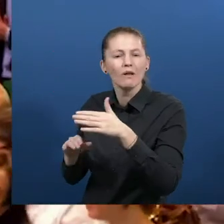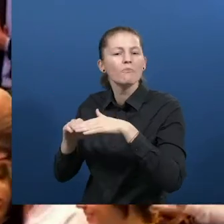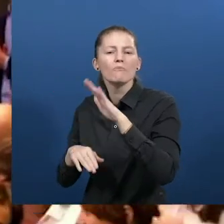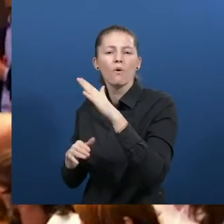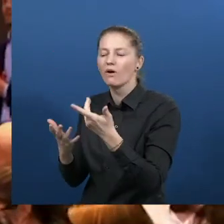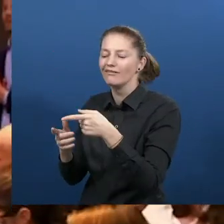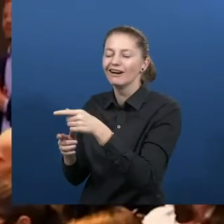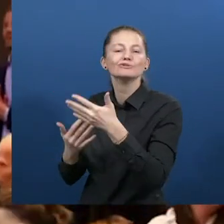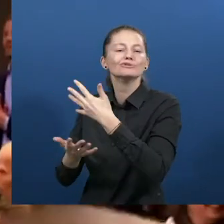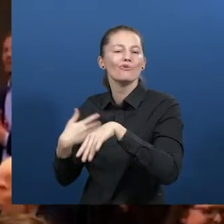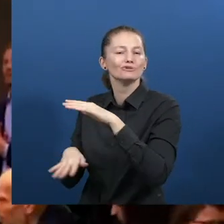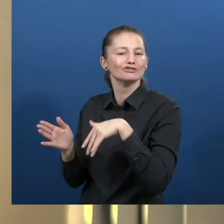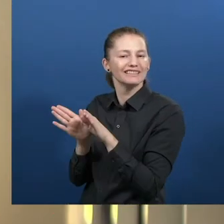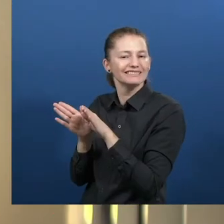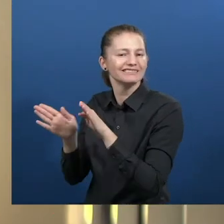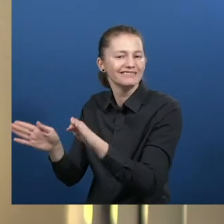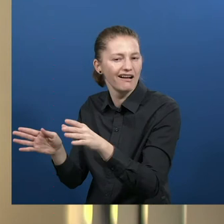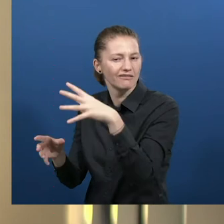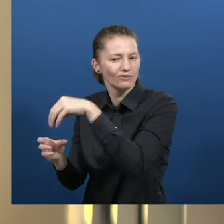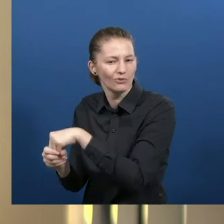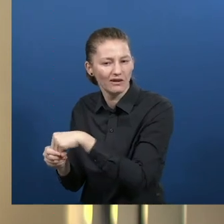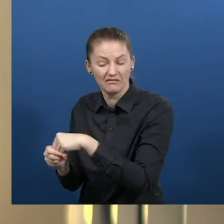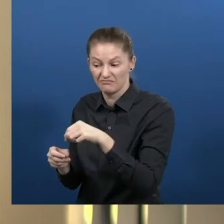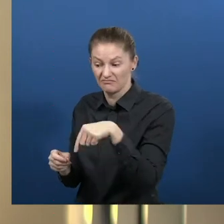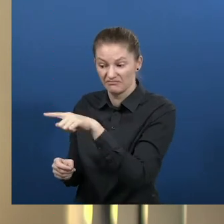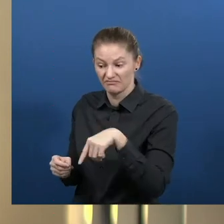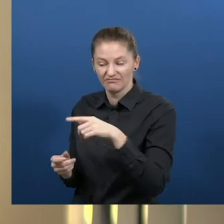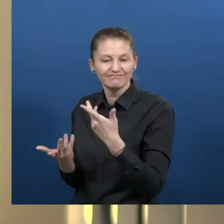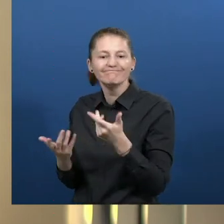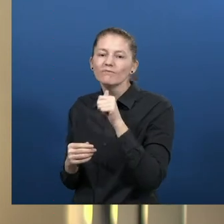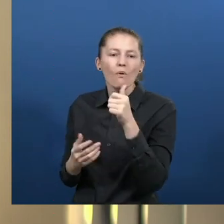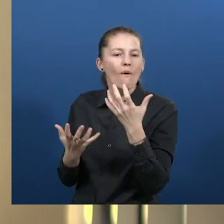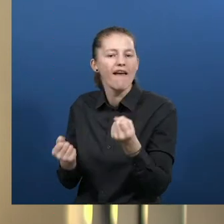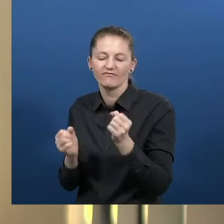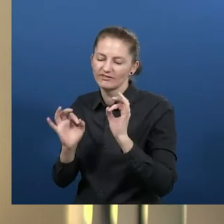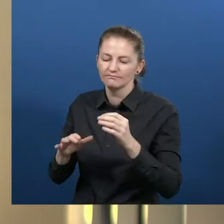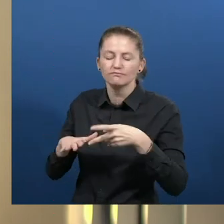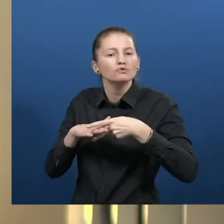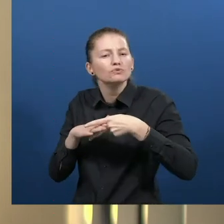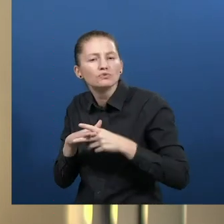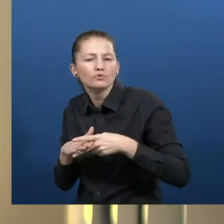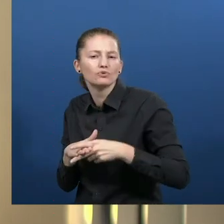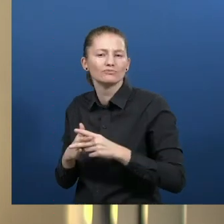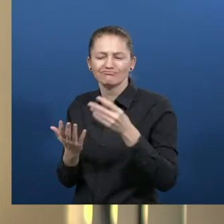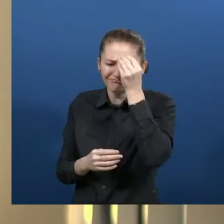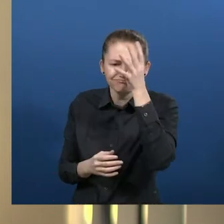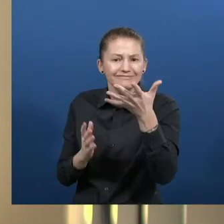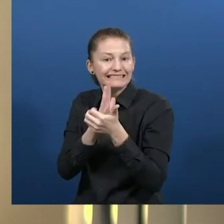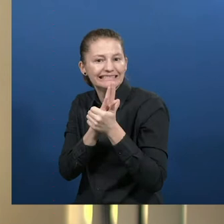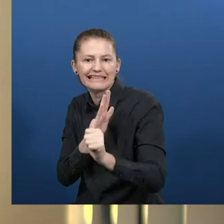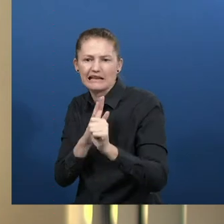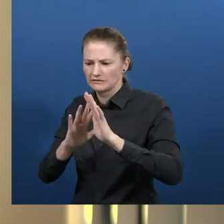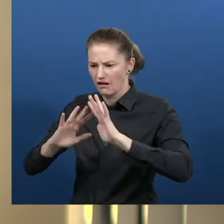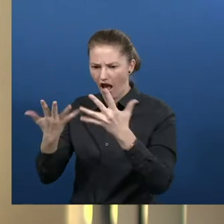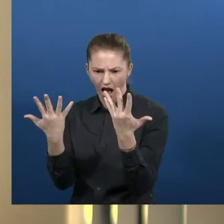mindsets, perhaps, they're often more from a social sector, do not necessarily have the tools and the expertise and the skills to think about